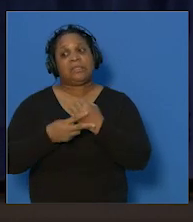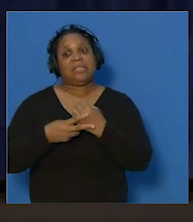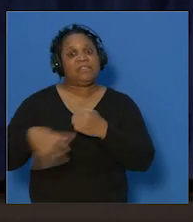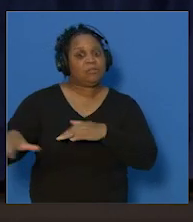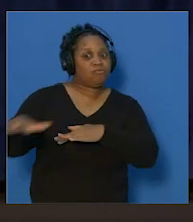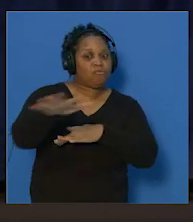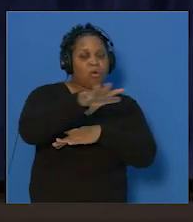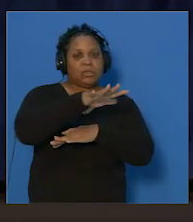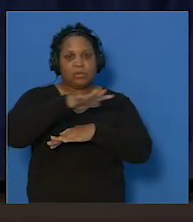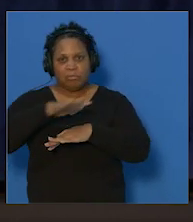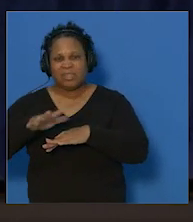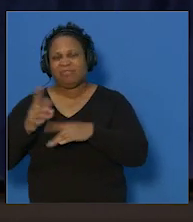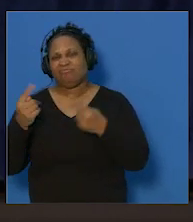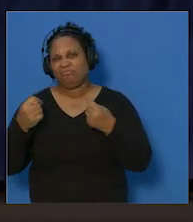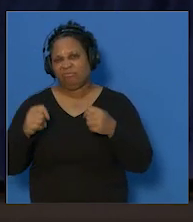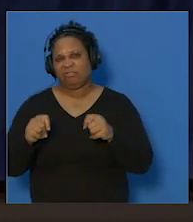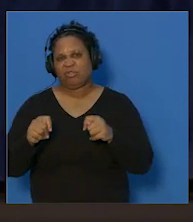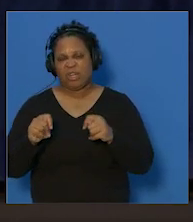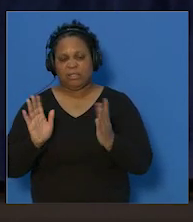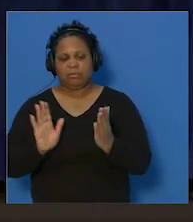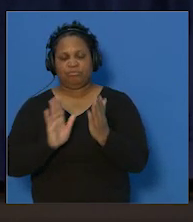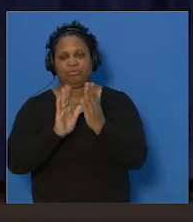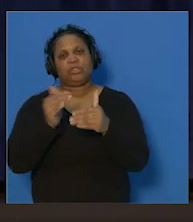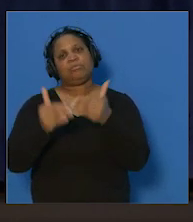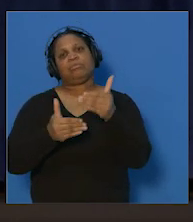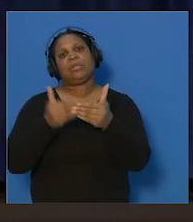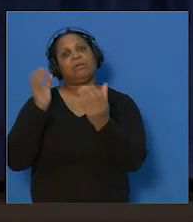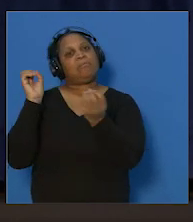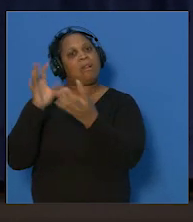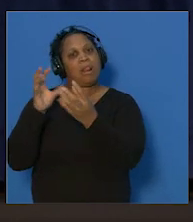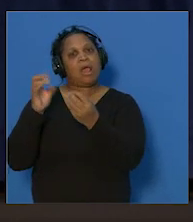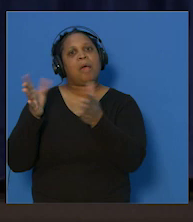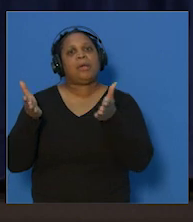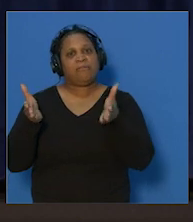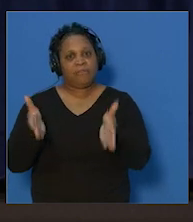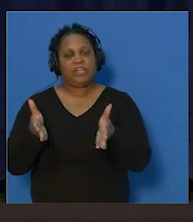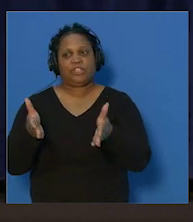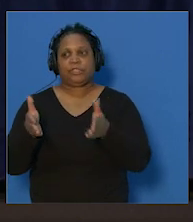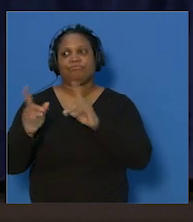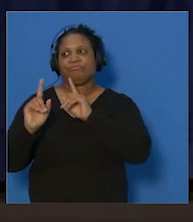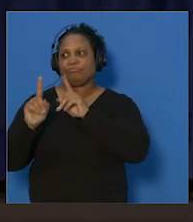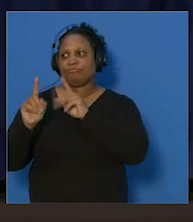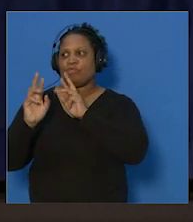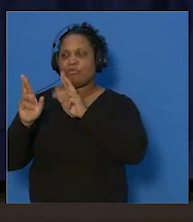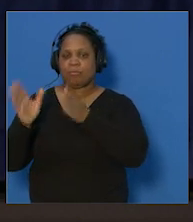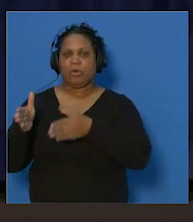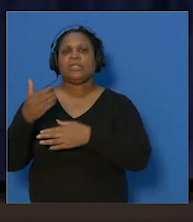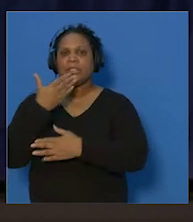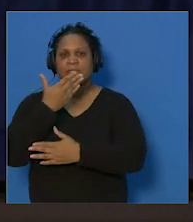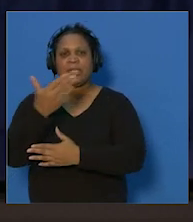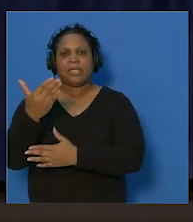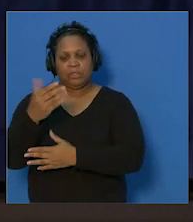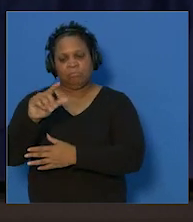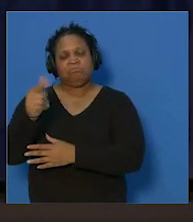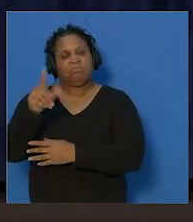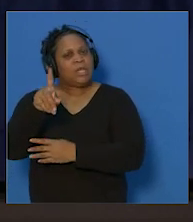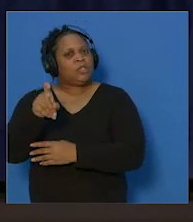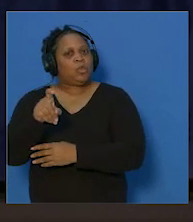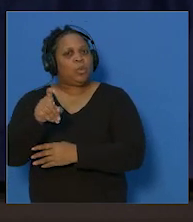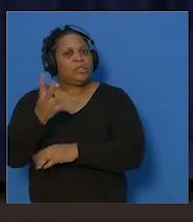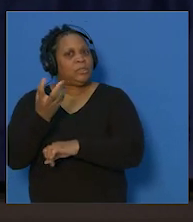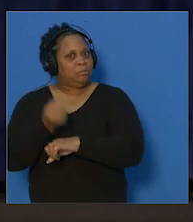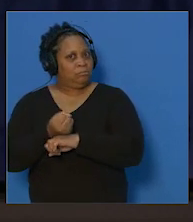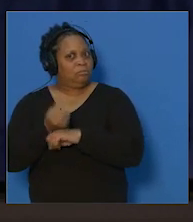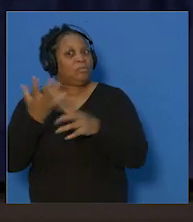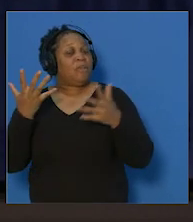and so we're going to try to make sure we approach that process in a collaborative fashion. Thank you. My next question is, when shelter in place